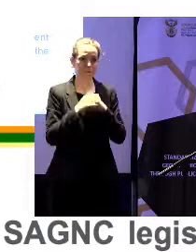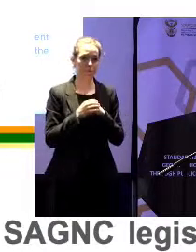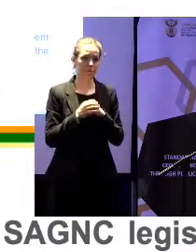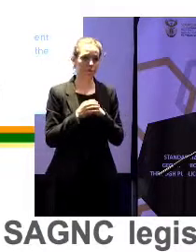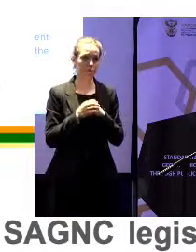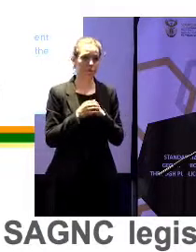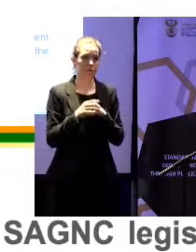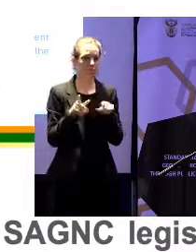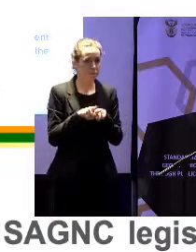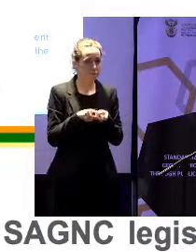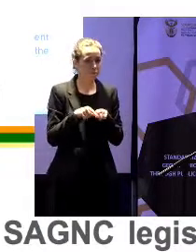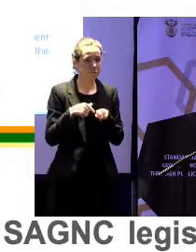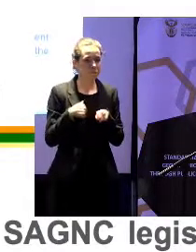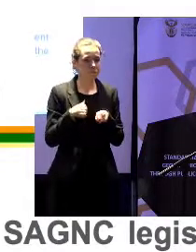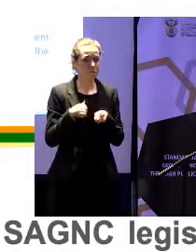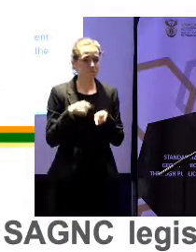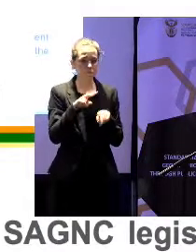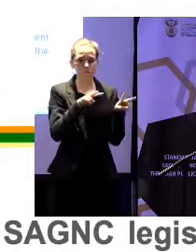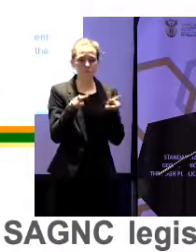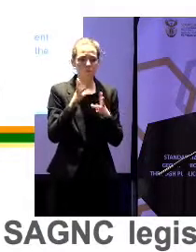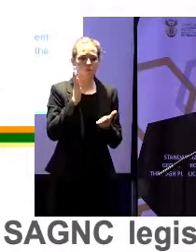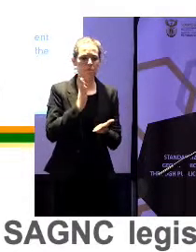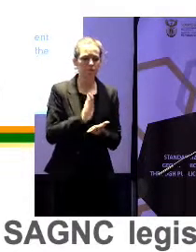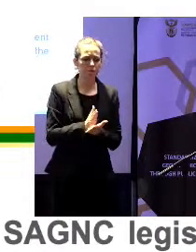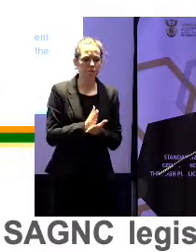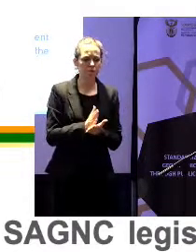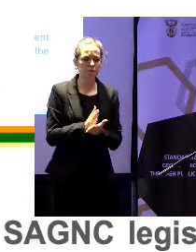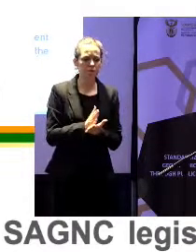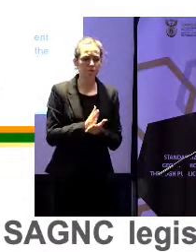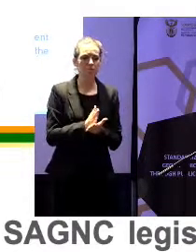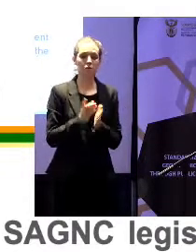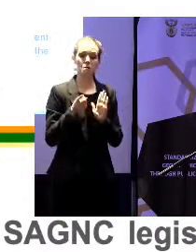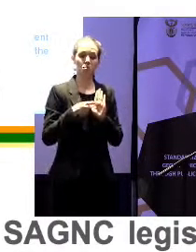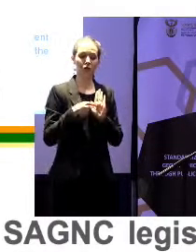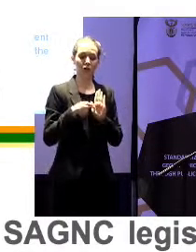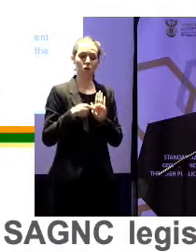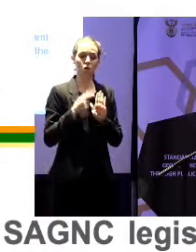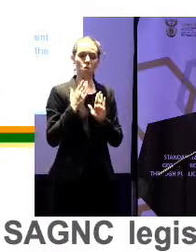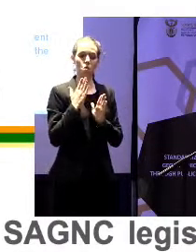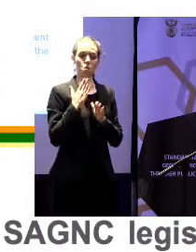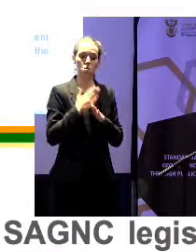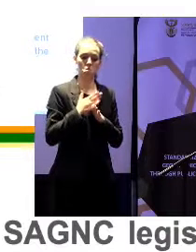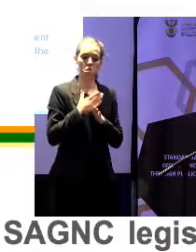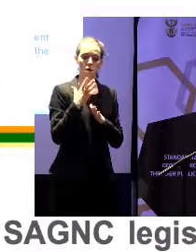just ensuring that our mandate and our work is communicated